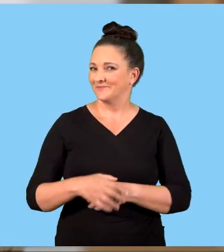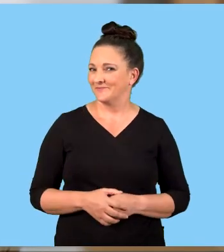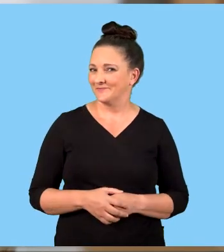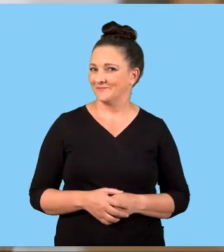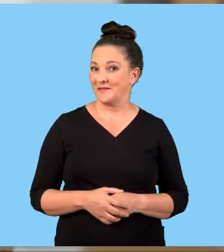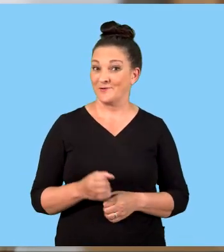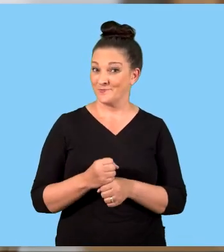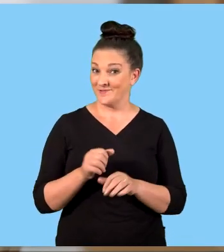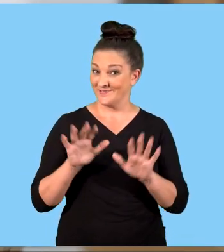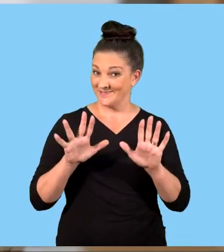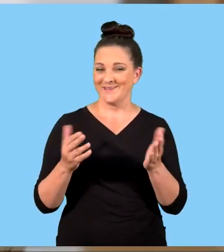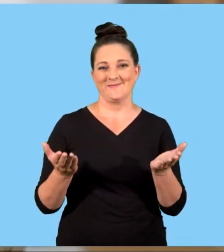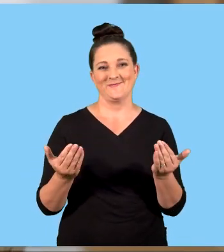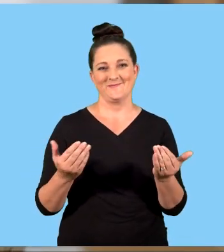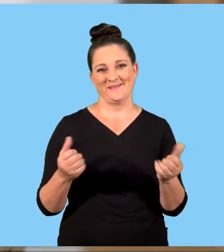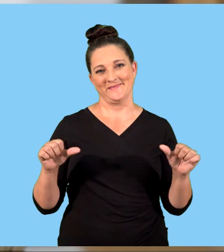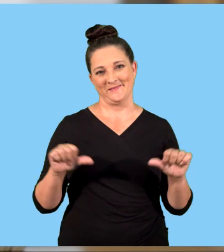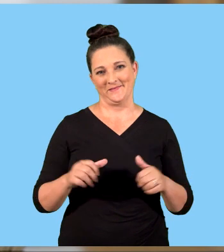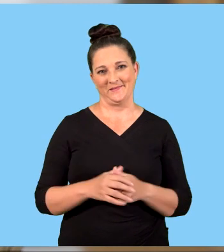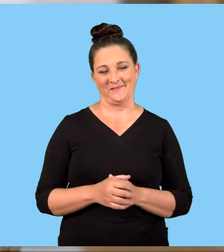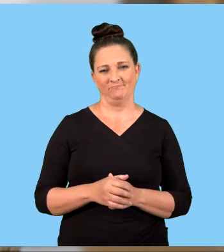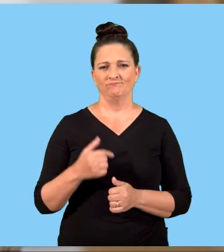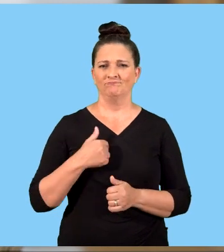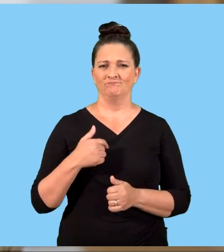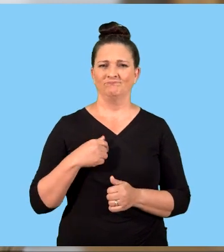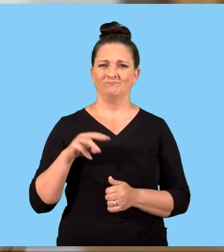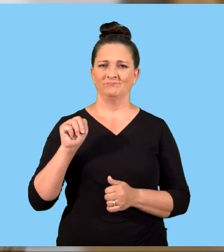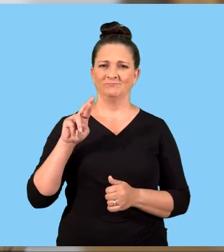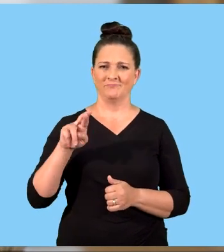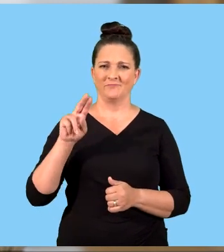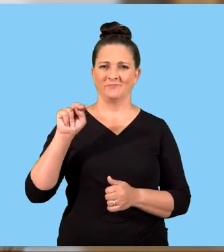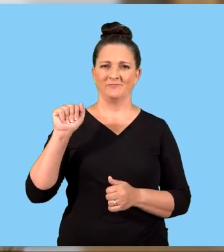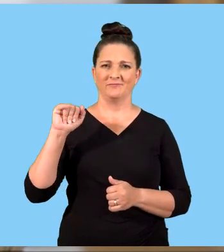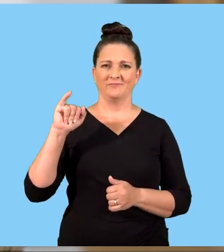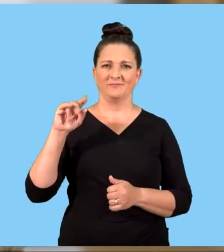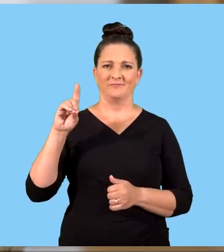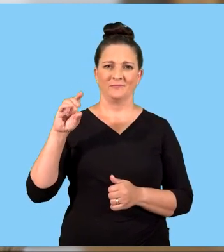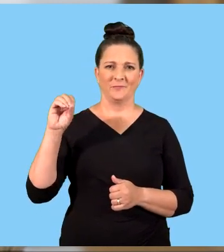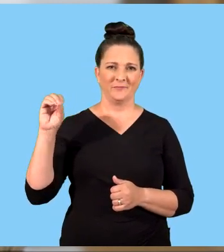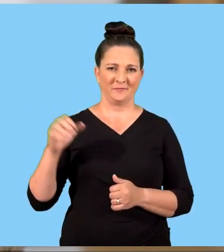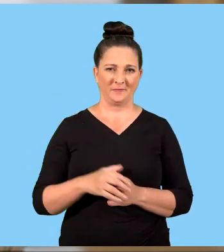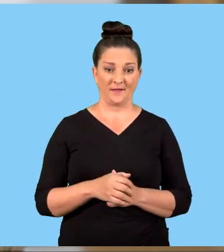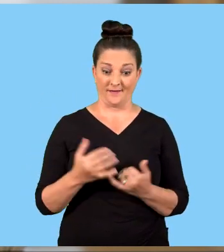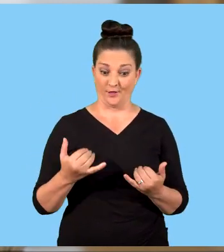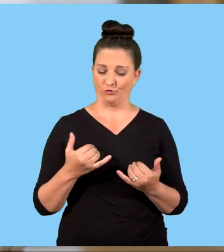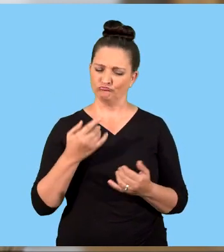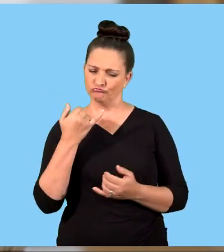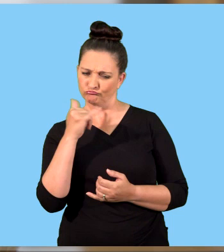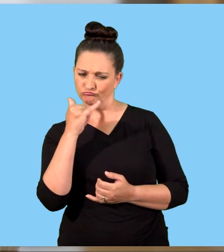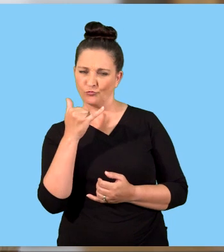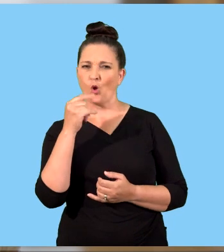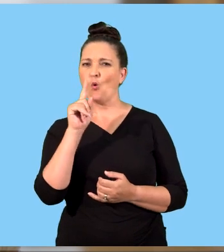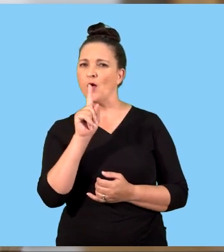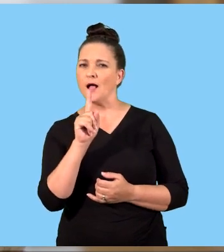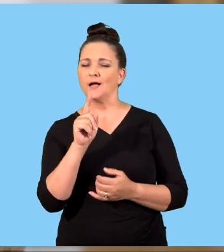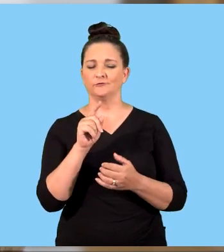day, everyone. Welcome to Grade 10 Maths Lit. My name is Sushen Naidu, and today we're looking at summarizing data. Let us begin.